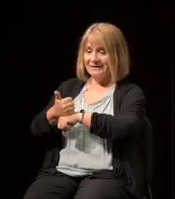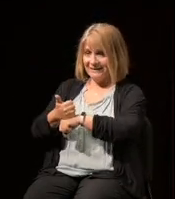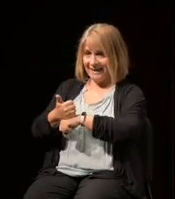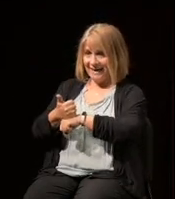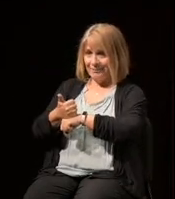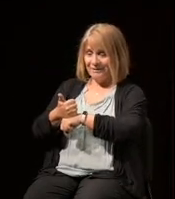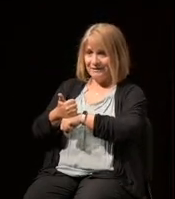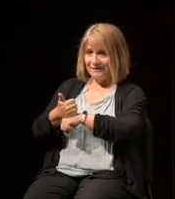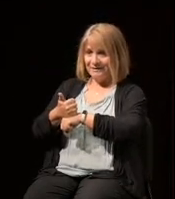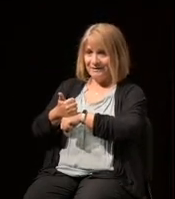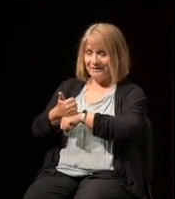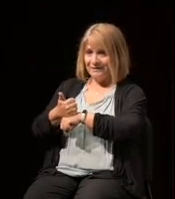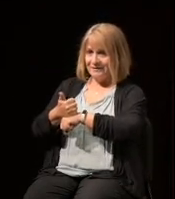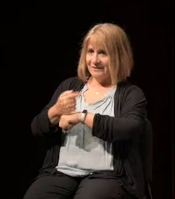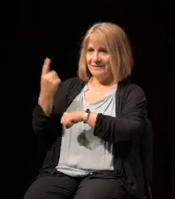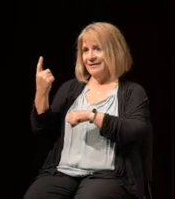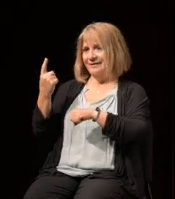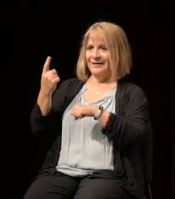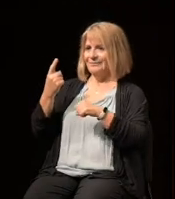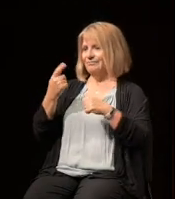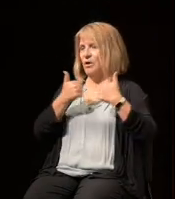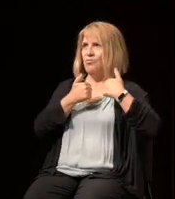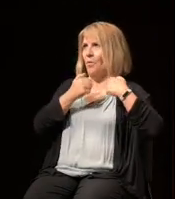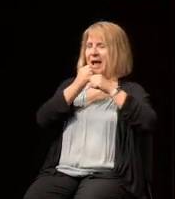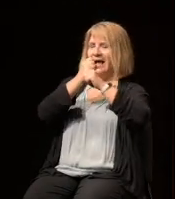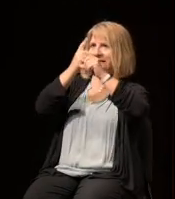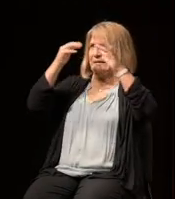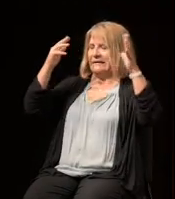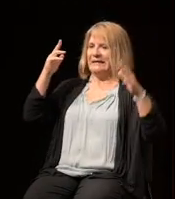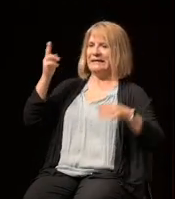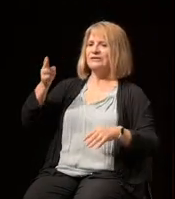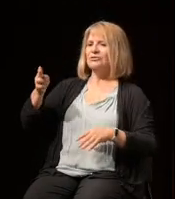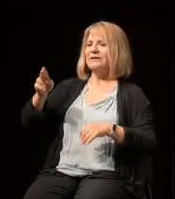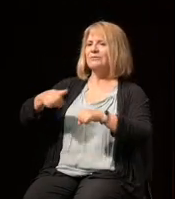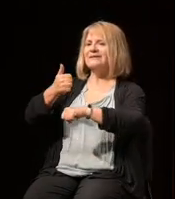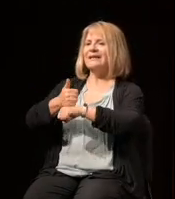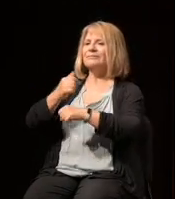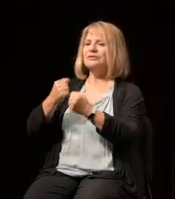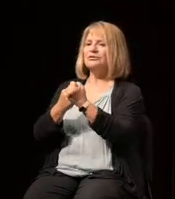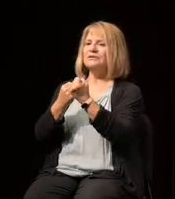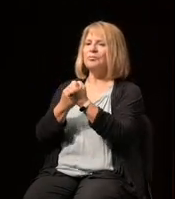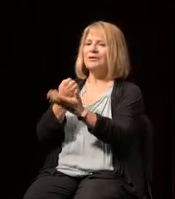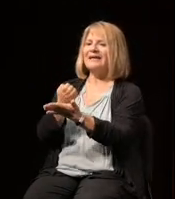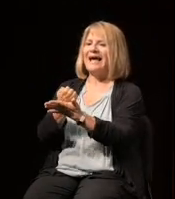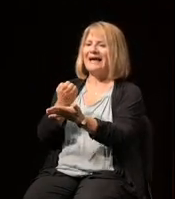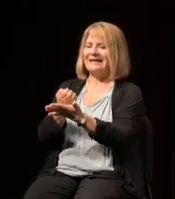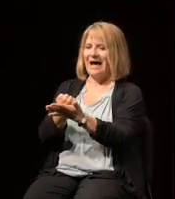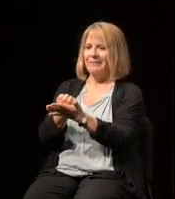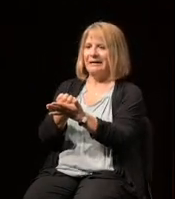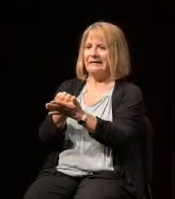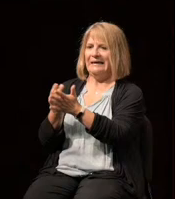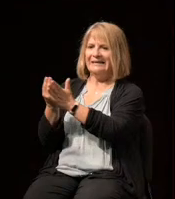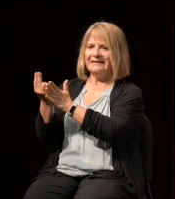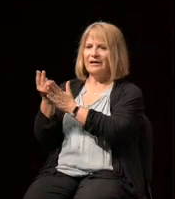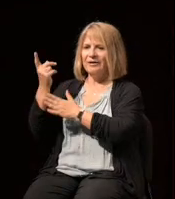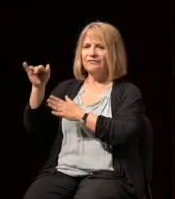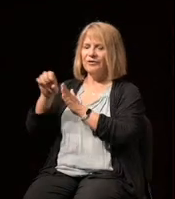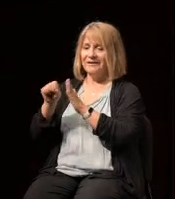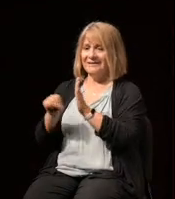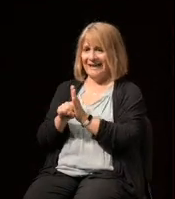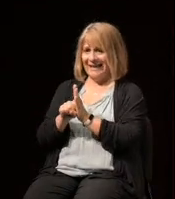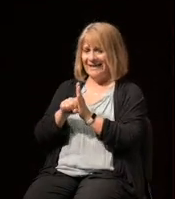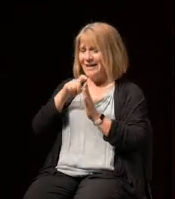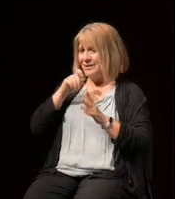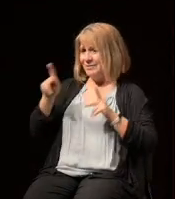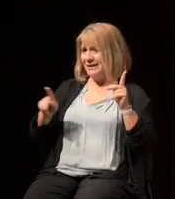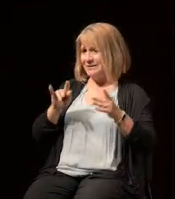The romanticized history is it was done so in order to support the economic integrity of the state, because the people who were doing